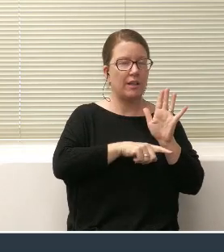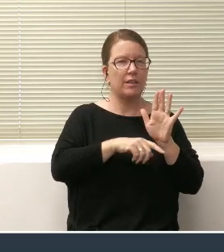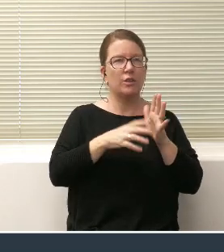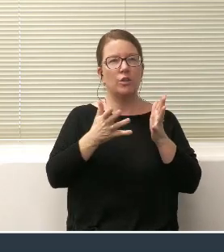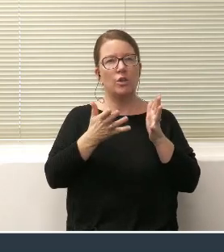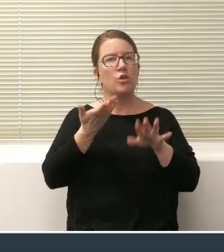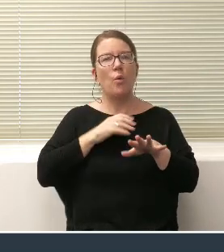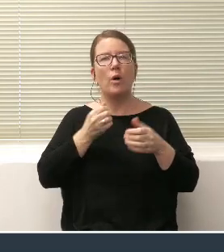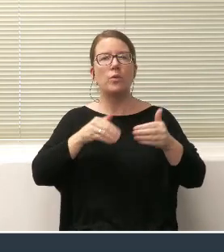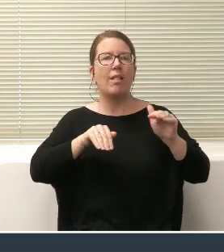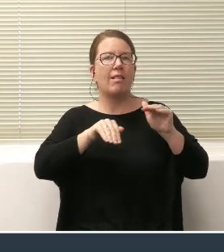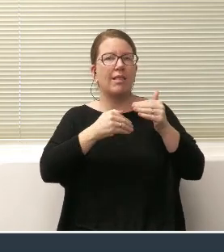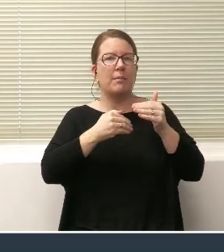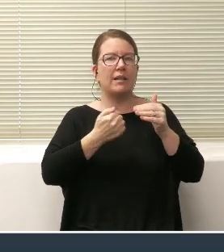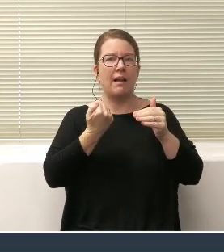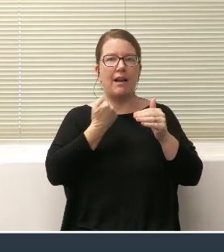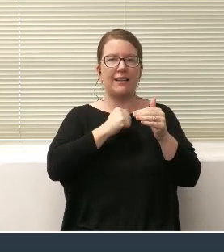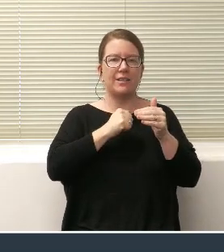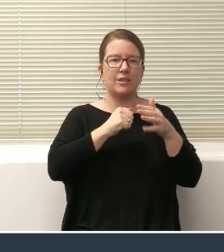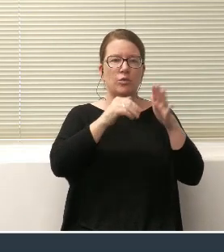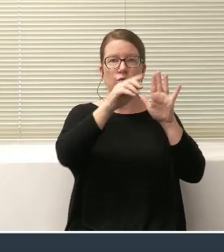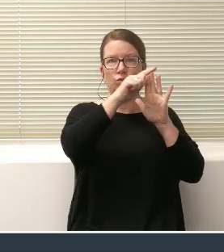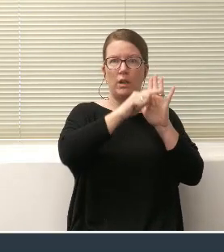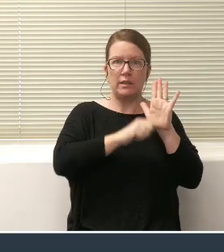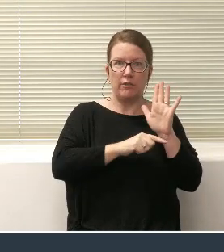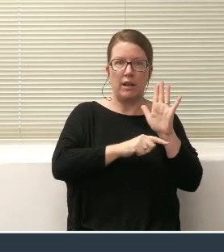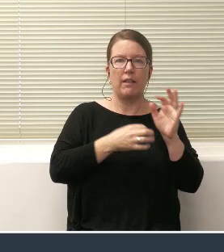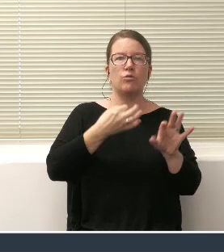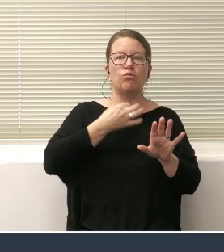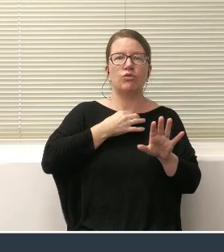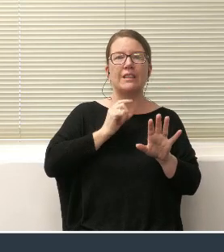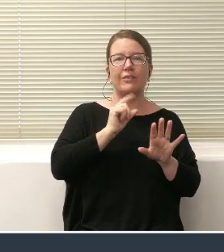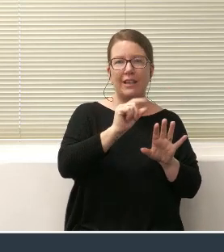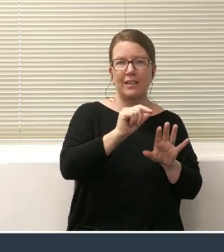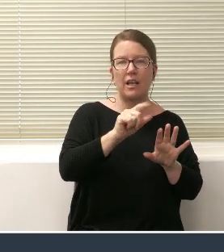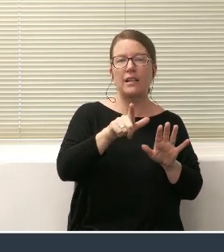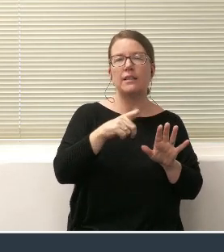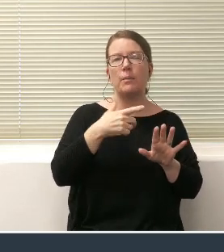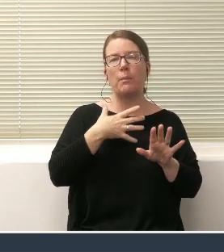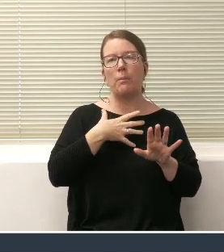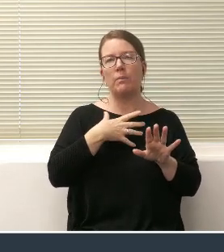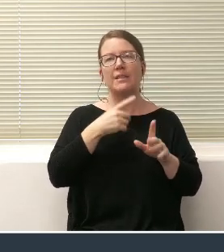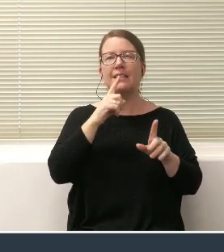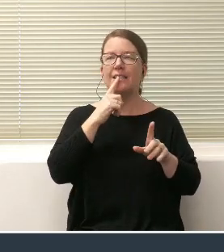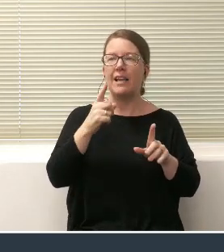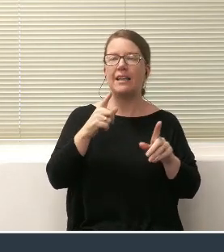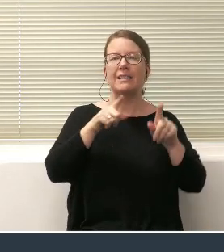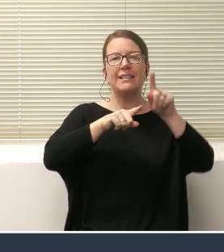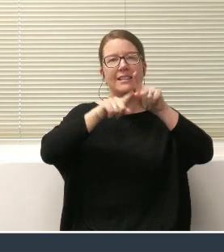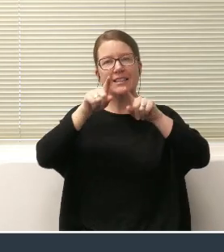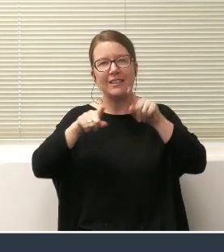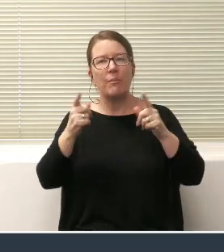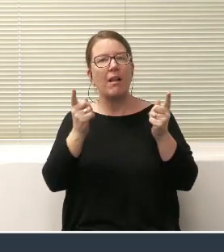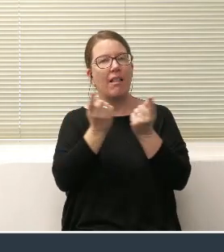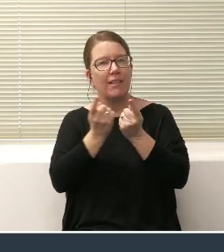doesn't limit us to specific criteria and put us at potential risk, it is very much saying similar things about being